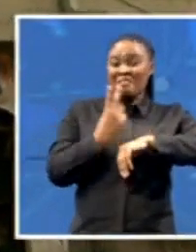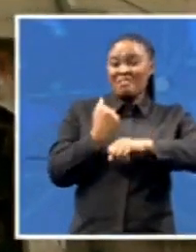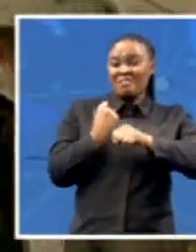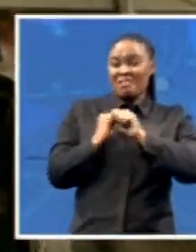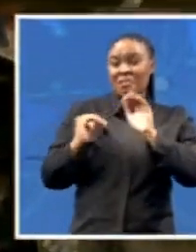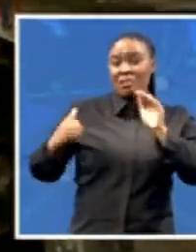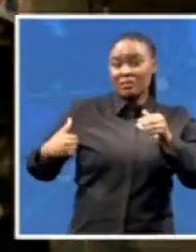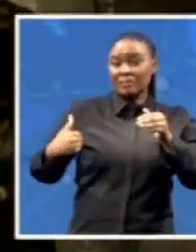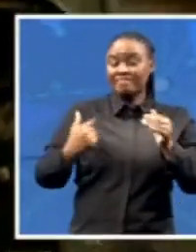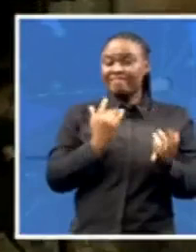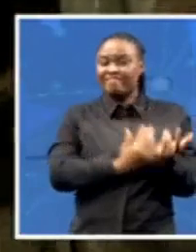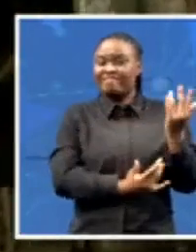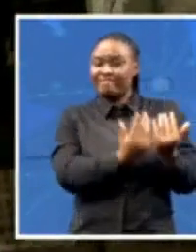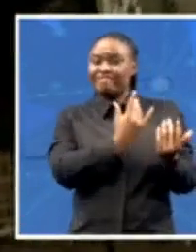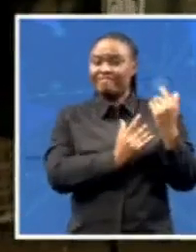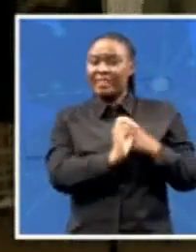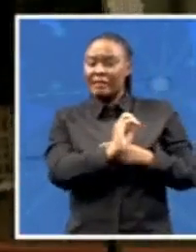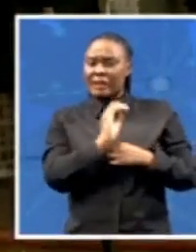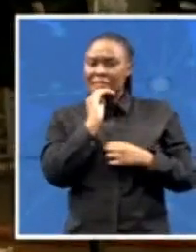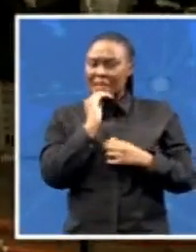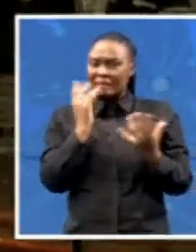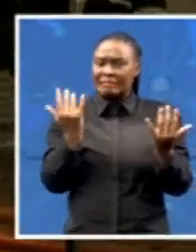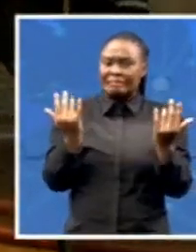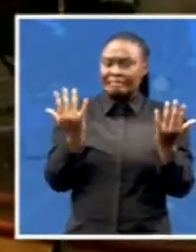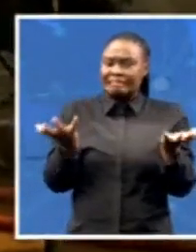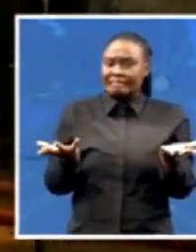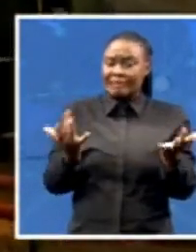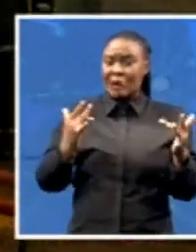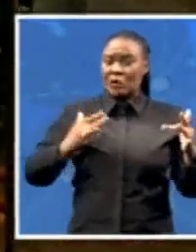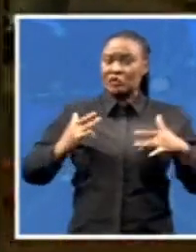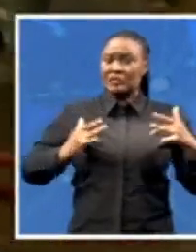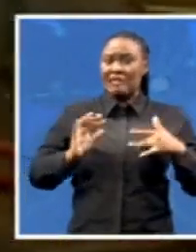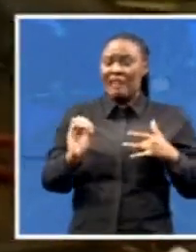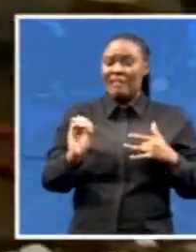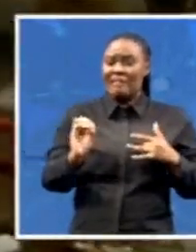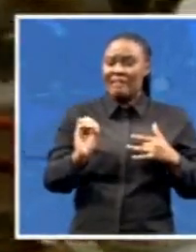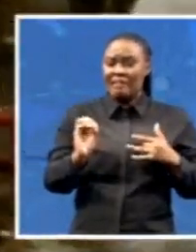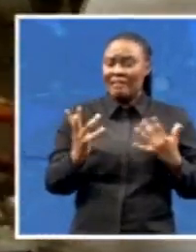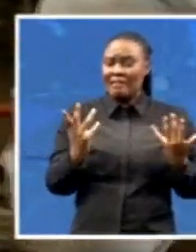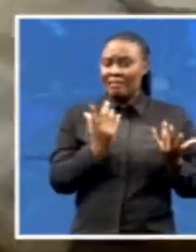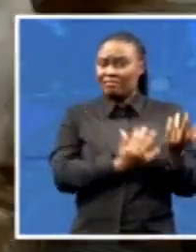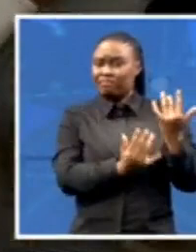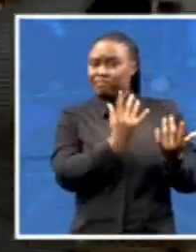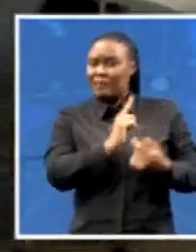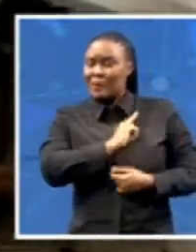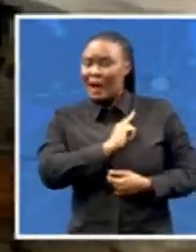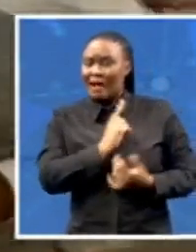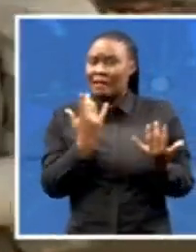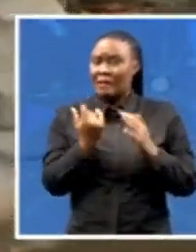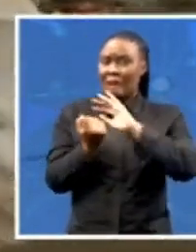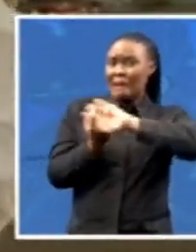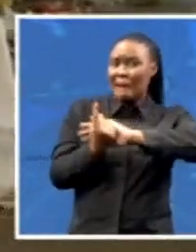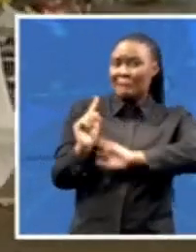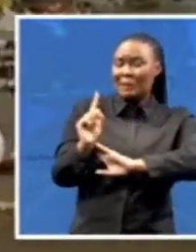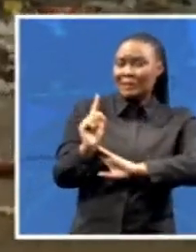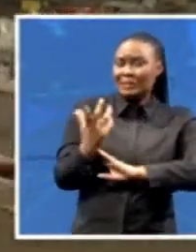which raises an issue of concern also to say what exactly is happening, what exactly is causing the